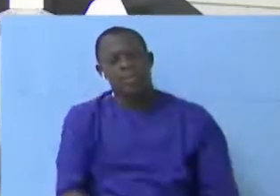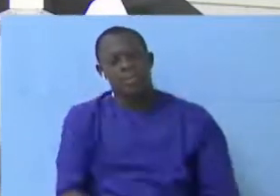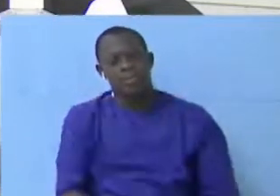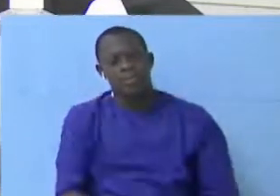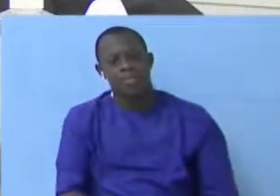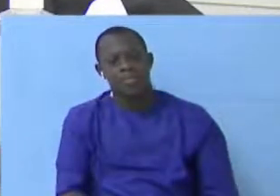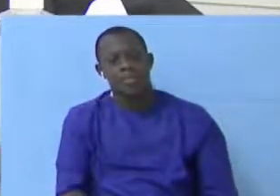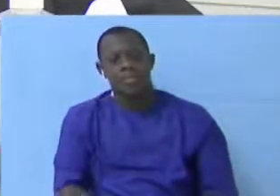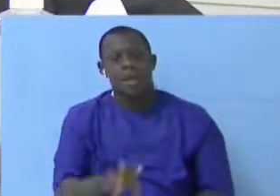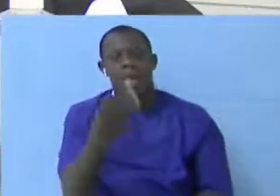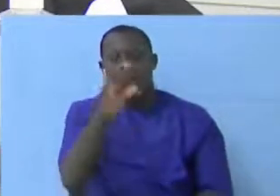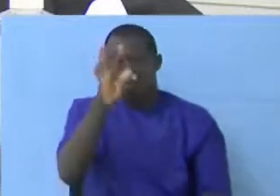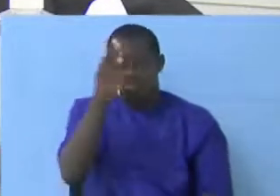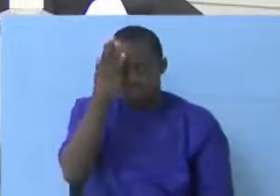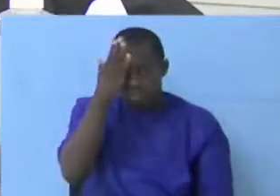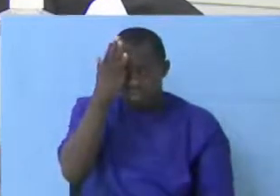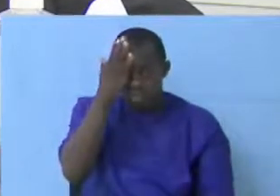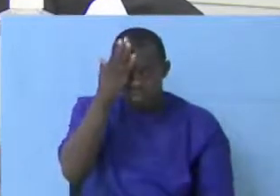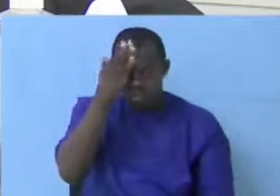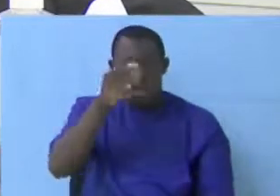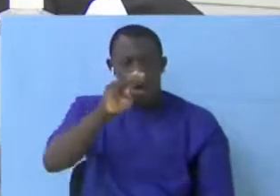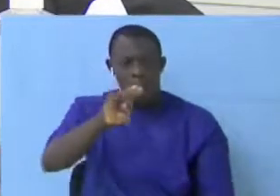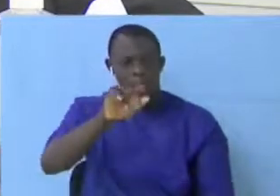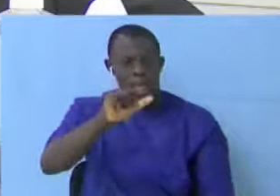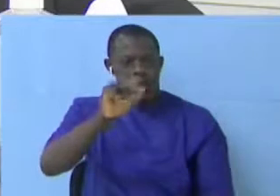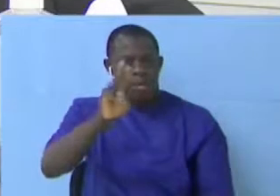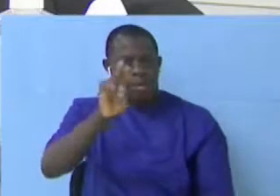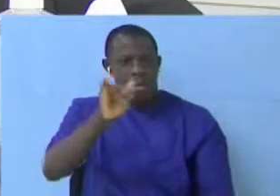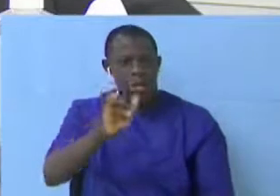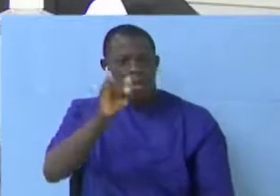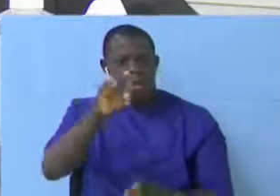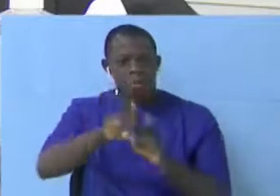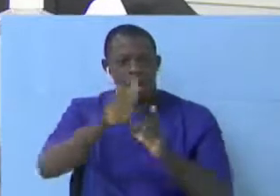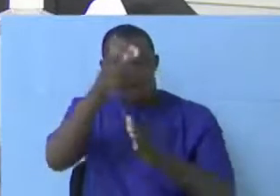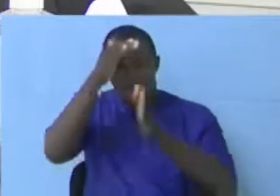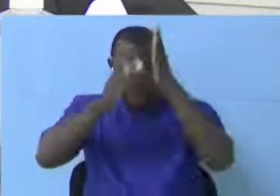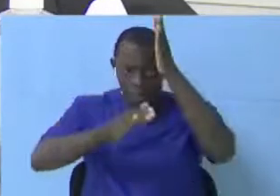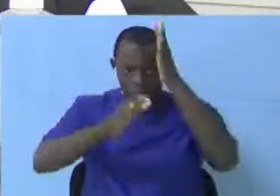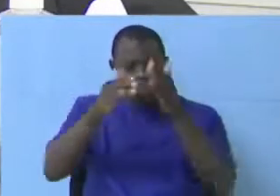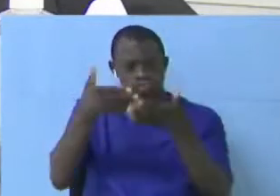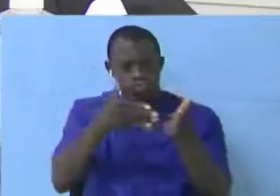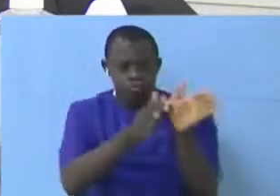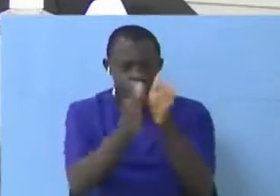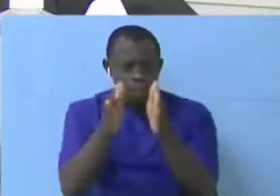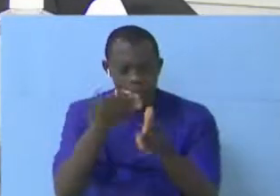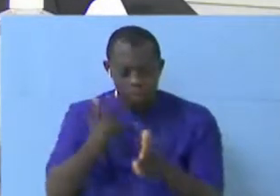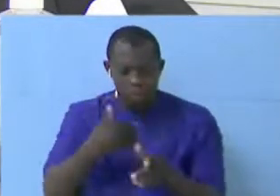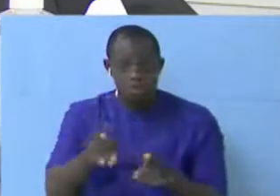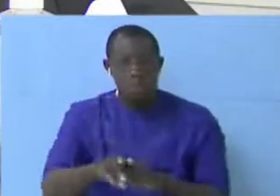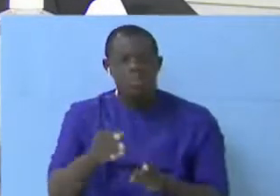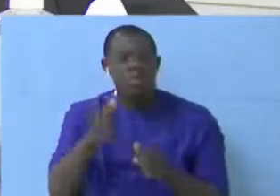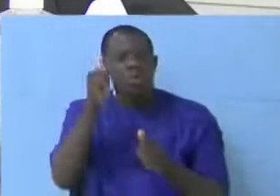if you know the Navy, we kind of turned a little bit to the right.